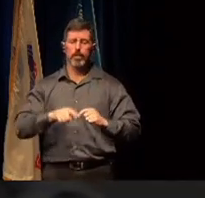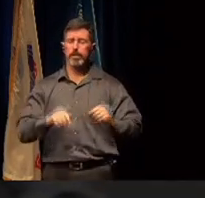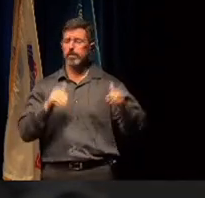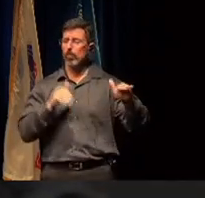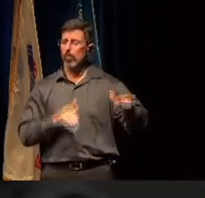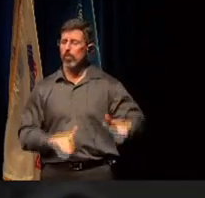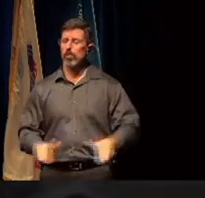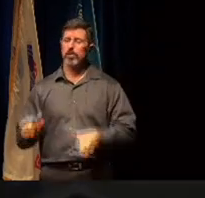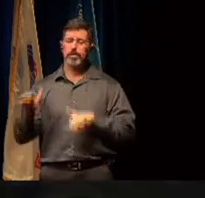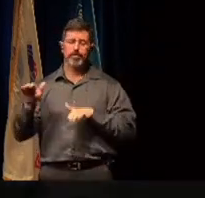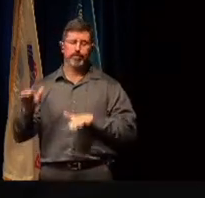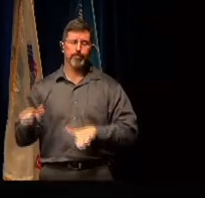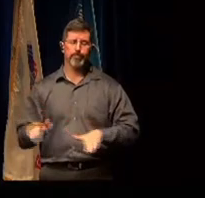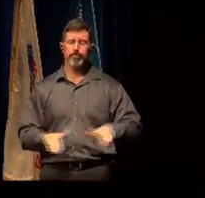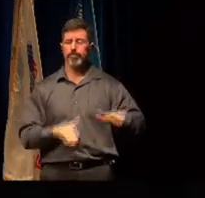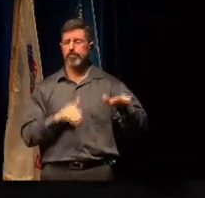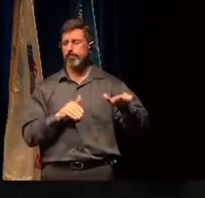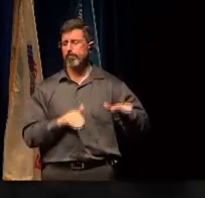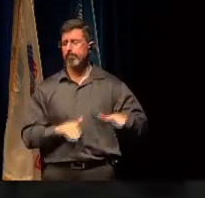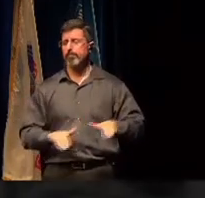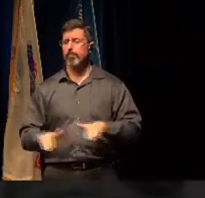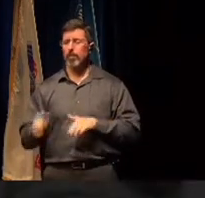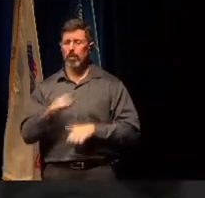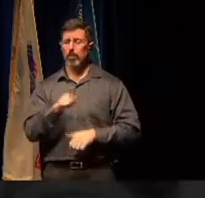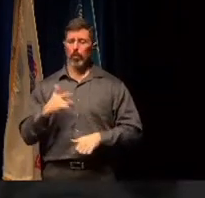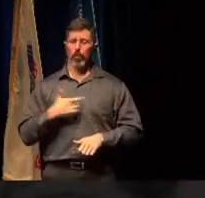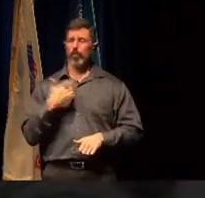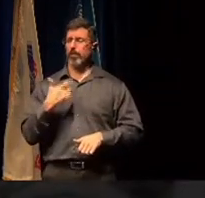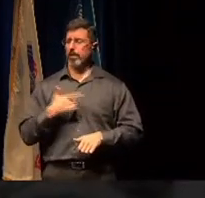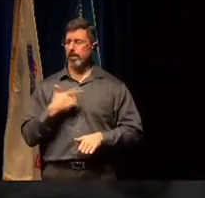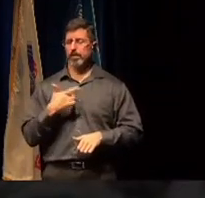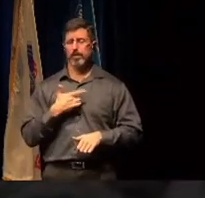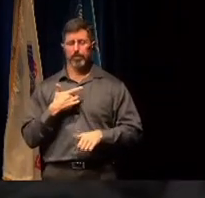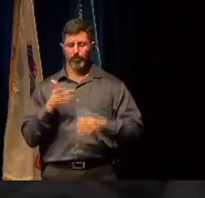and there's chains around your soul,